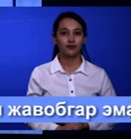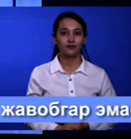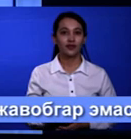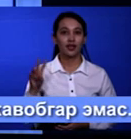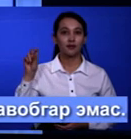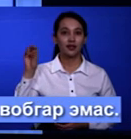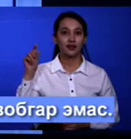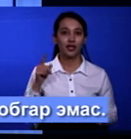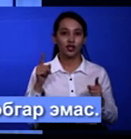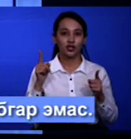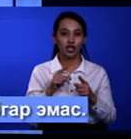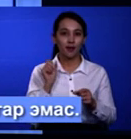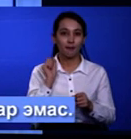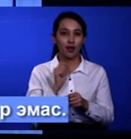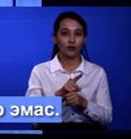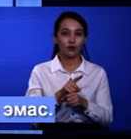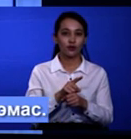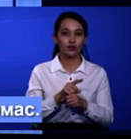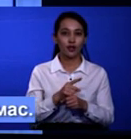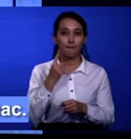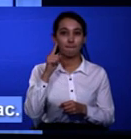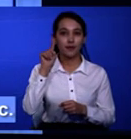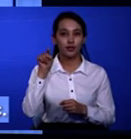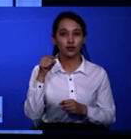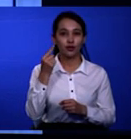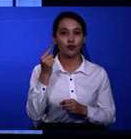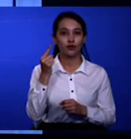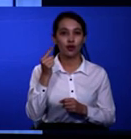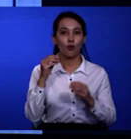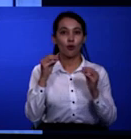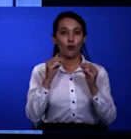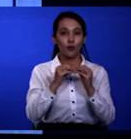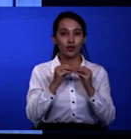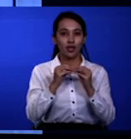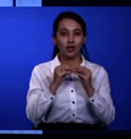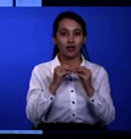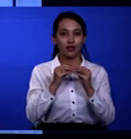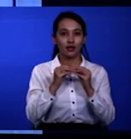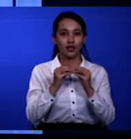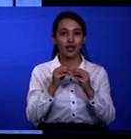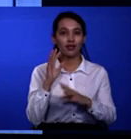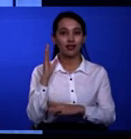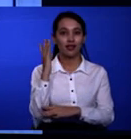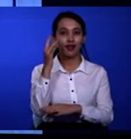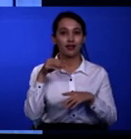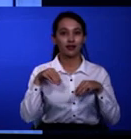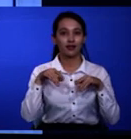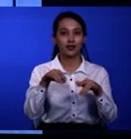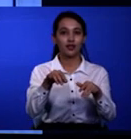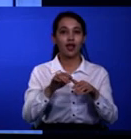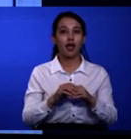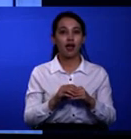Masalaning qisqacha sharti. Bir soatda 10 ta ko'chat, bir